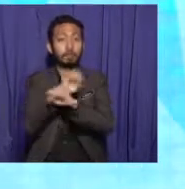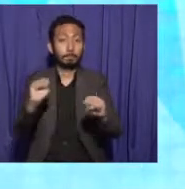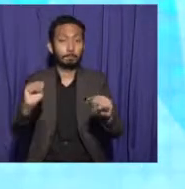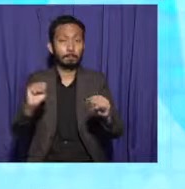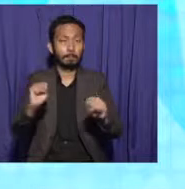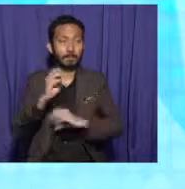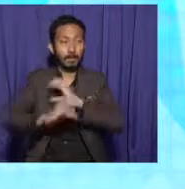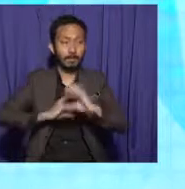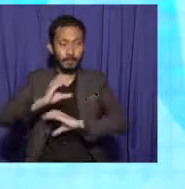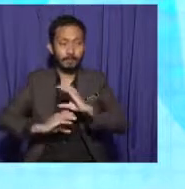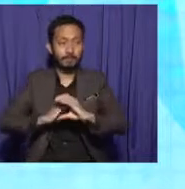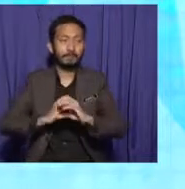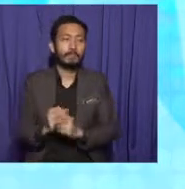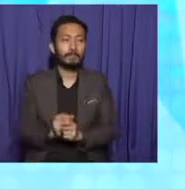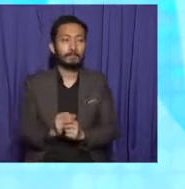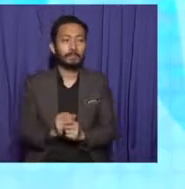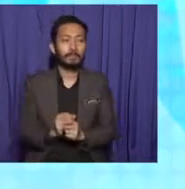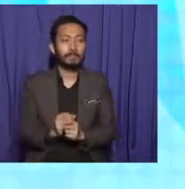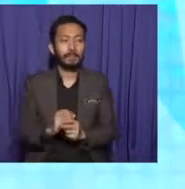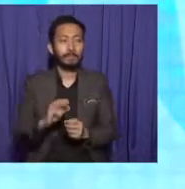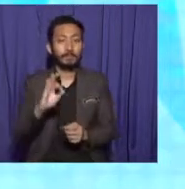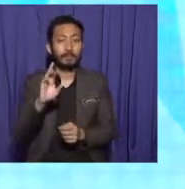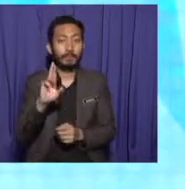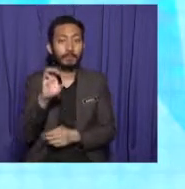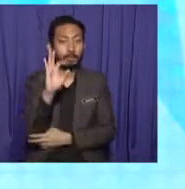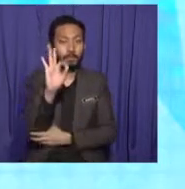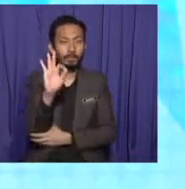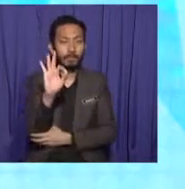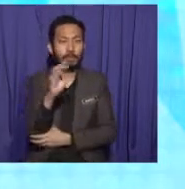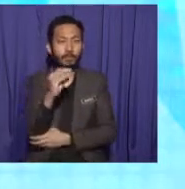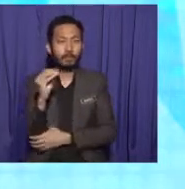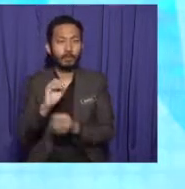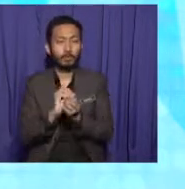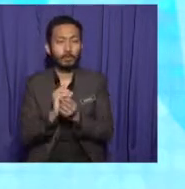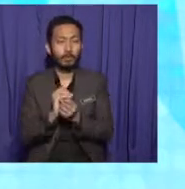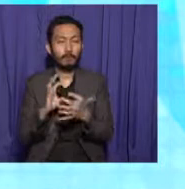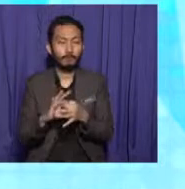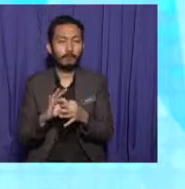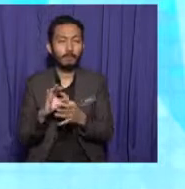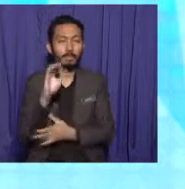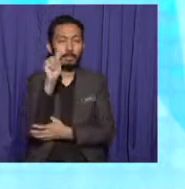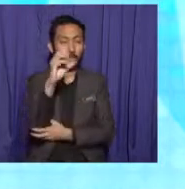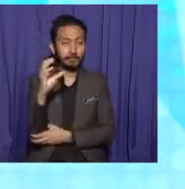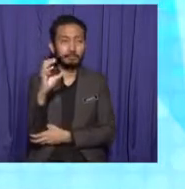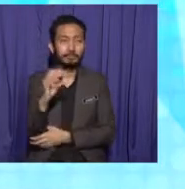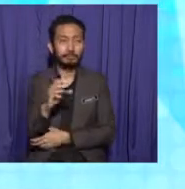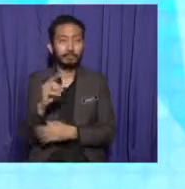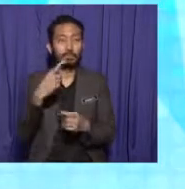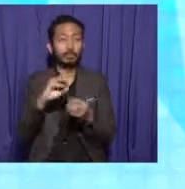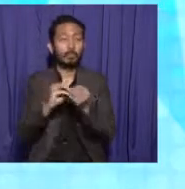frequency f of an AC wave is the number of complete cycles in 1 second. The unit is